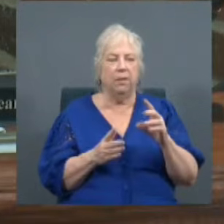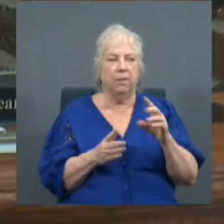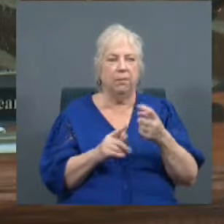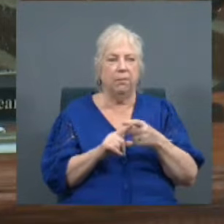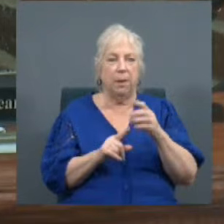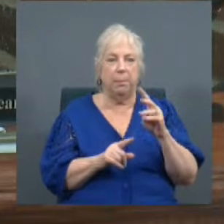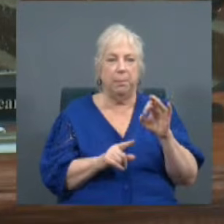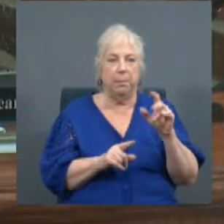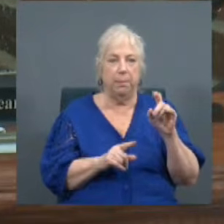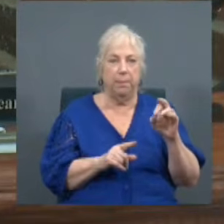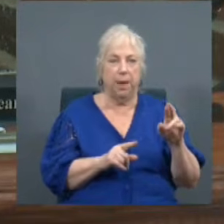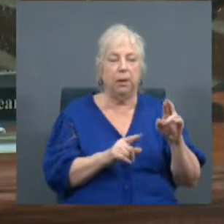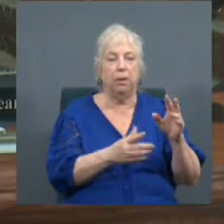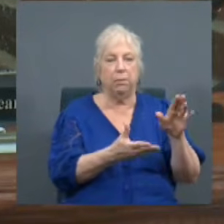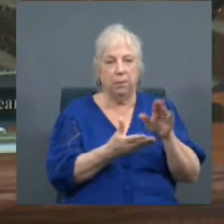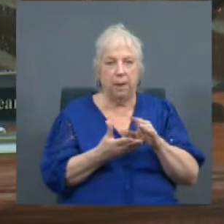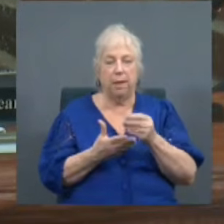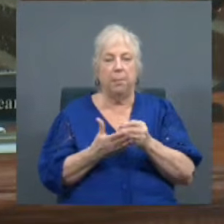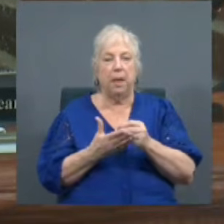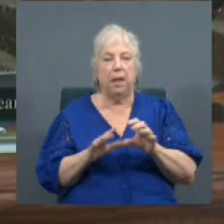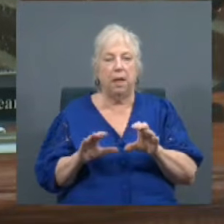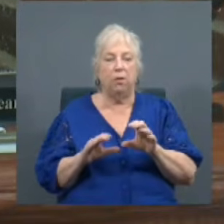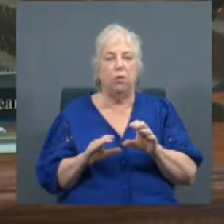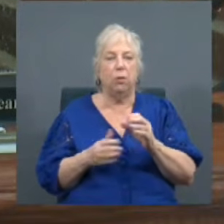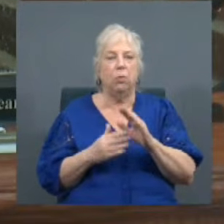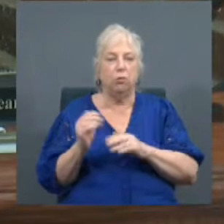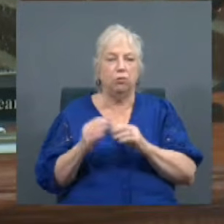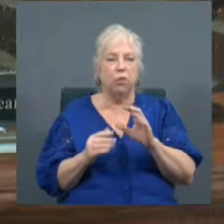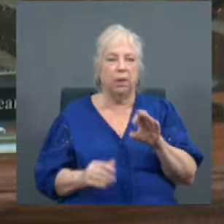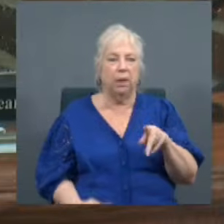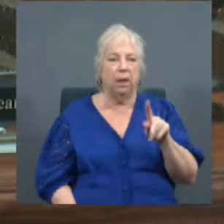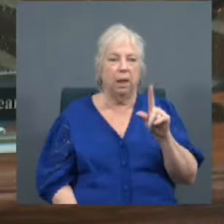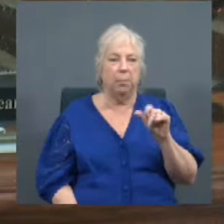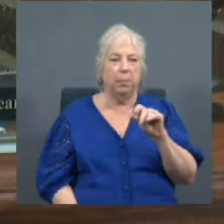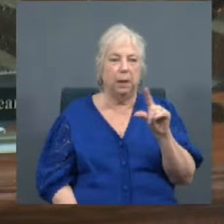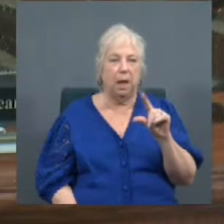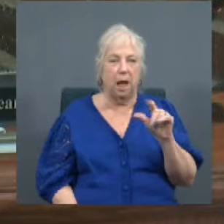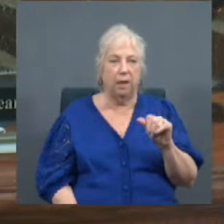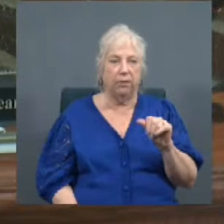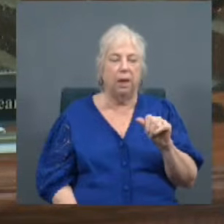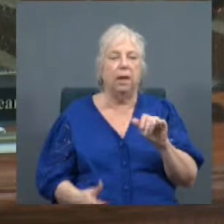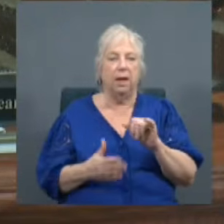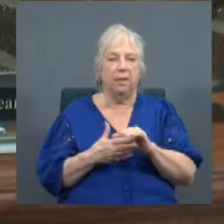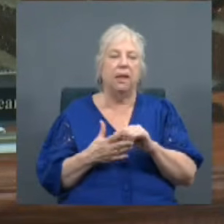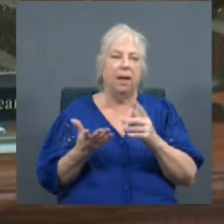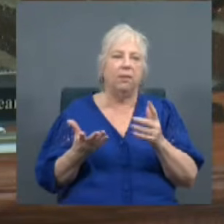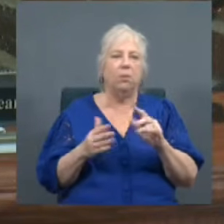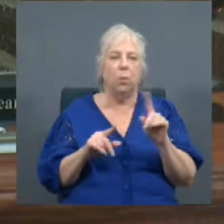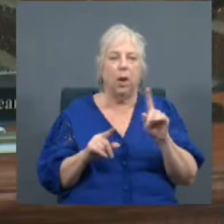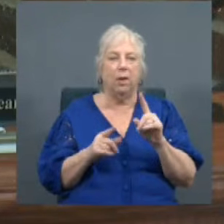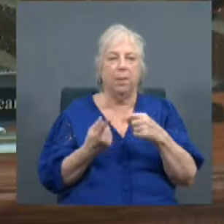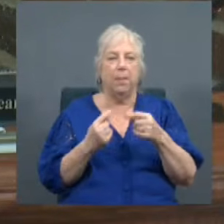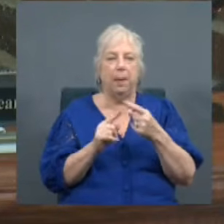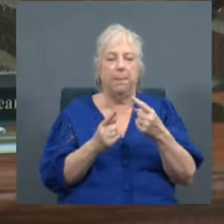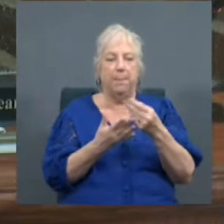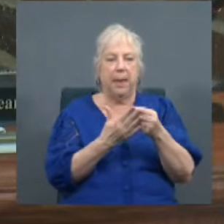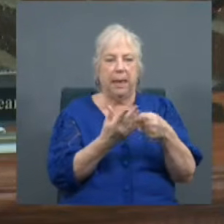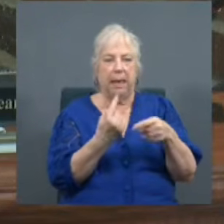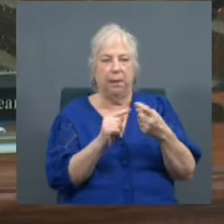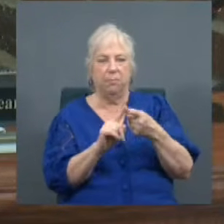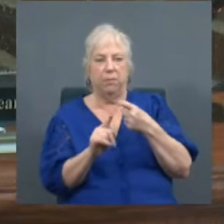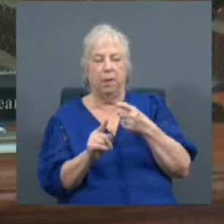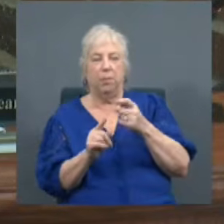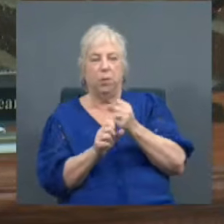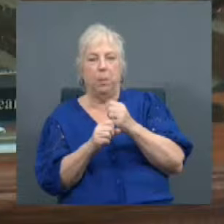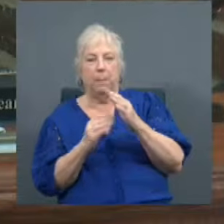that plaza down there, and that's where we got the money to do the Little Rock Plaza. The facility boards has